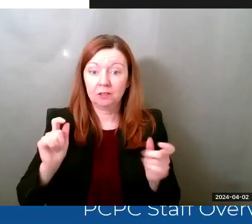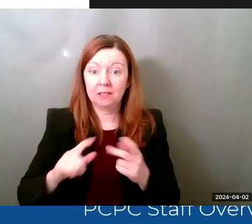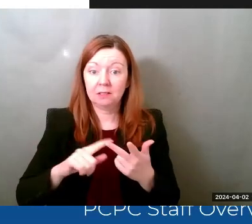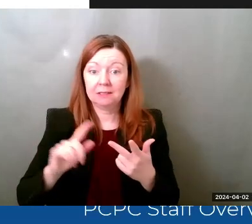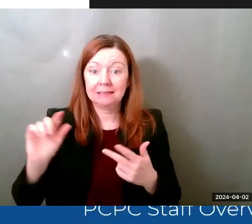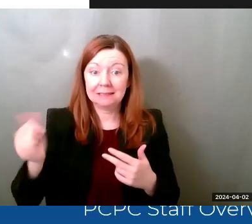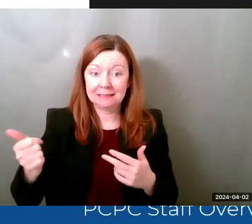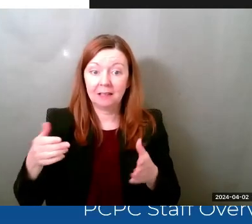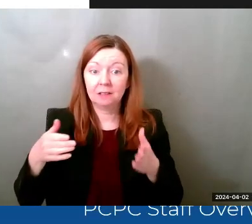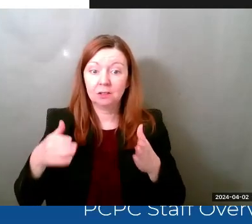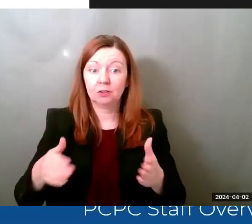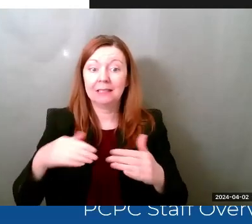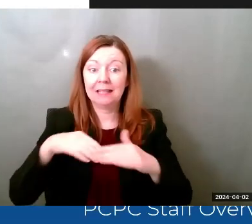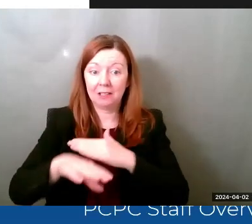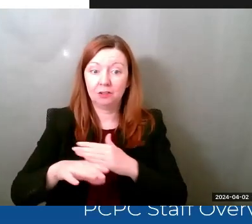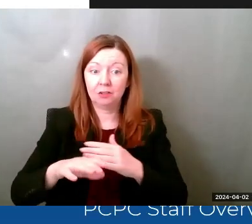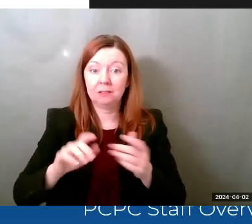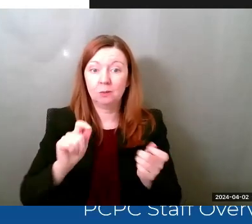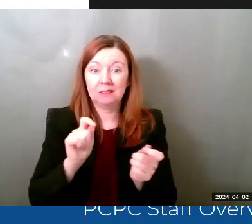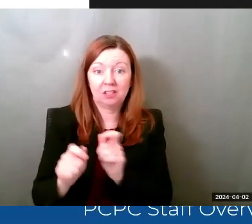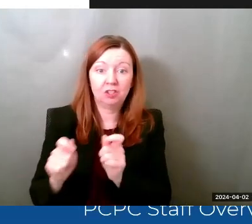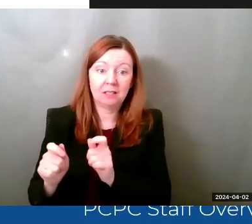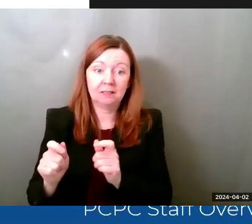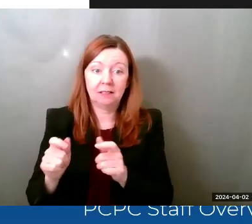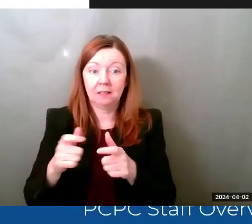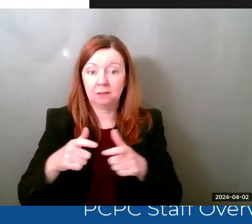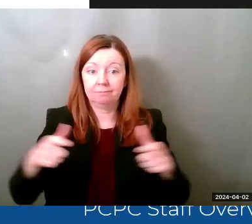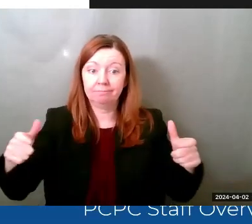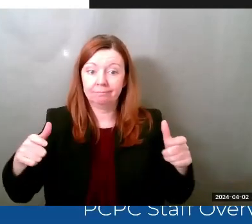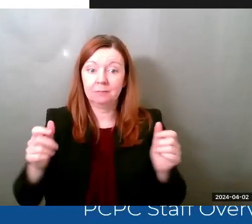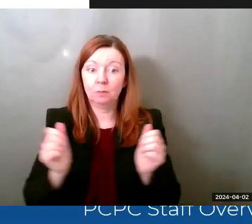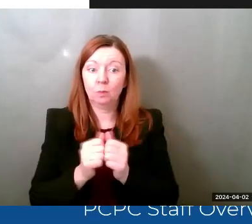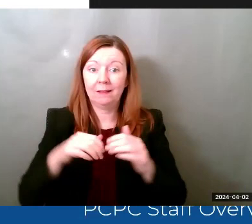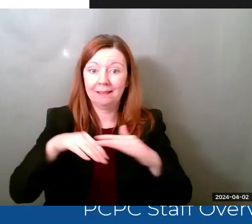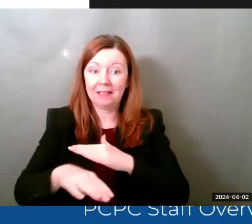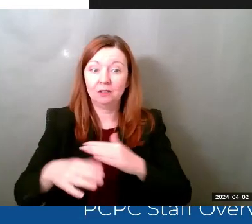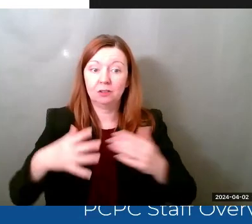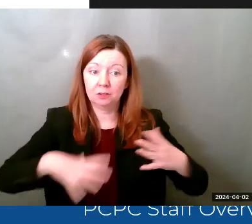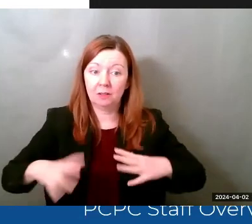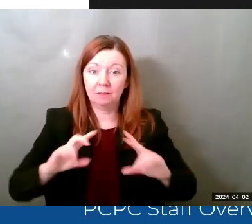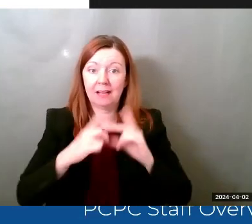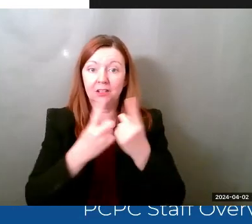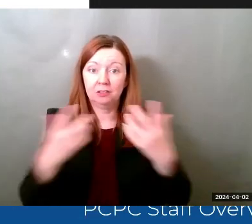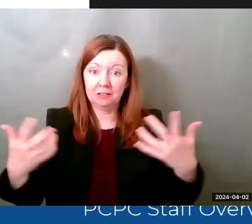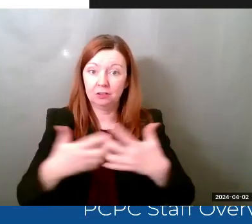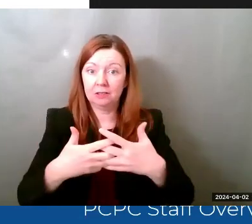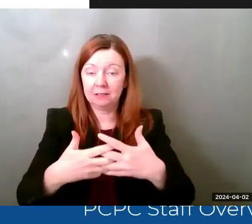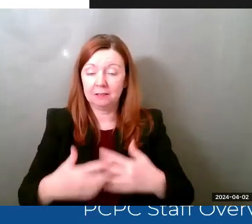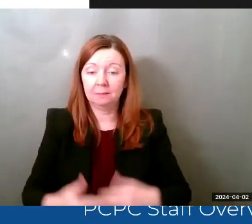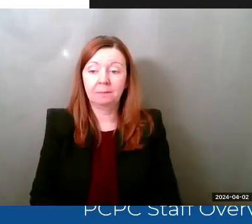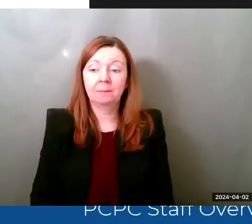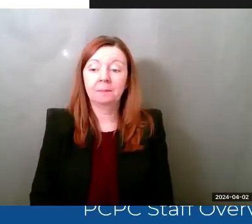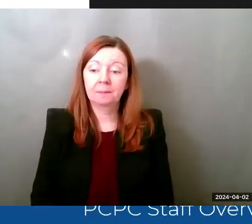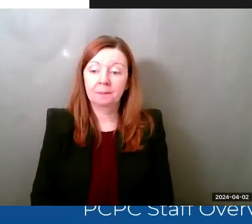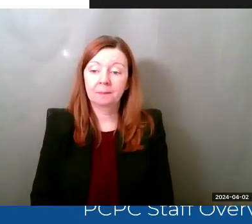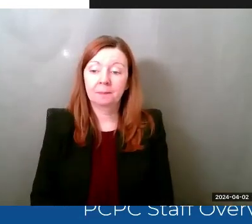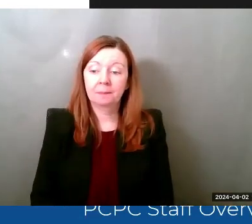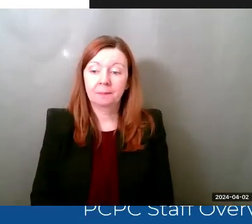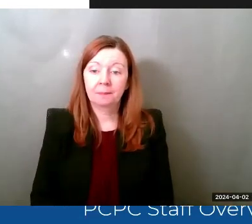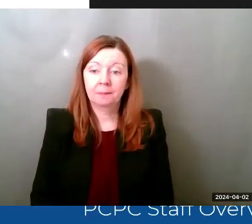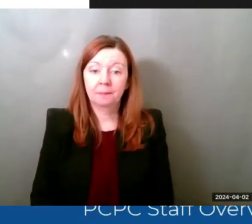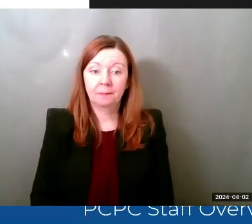is that the 10th Street entrance was adjusted to align with the entrance to the Fashion District. Next slide.